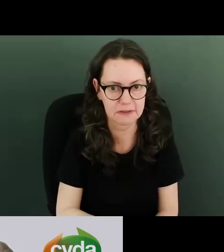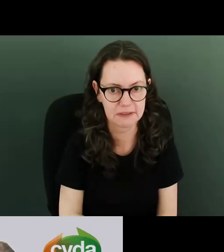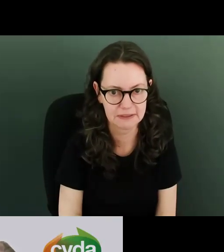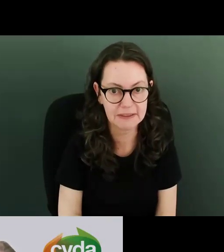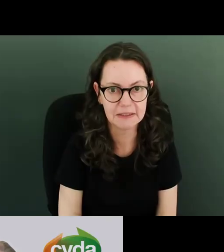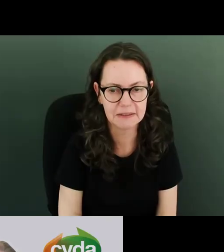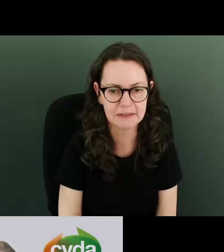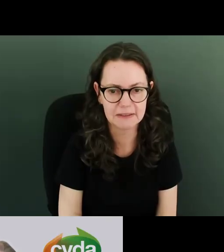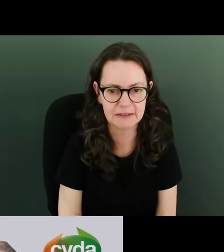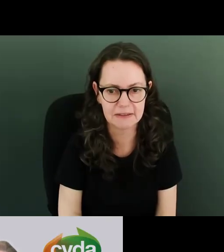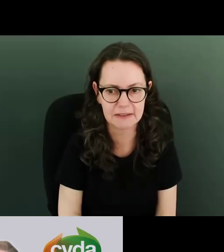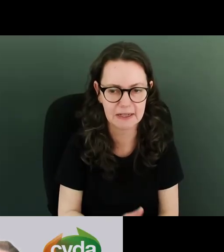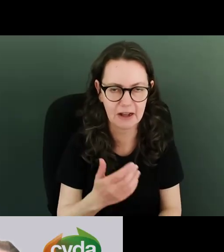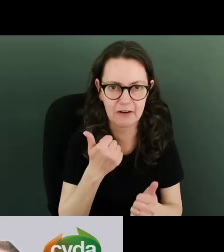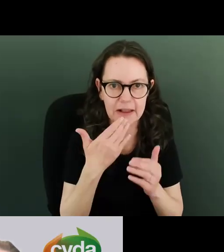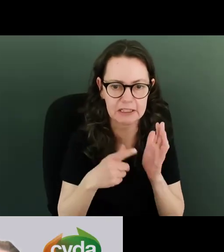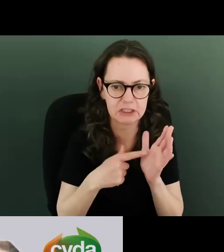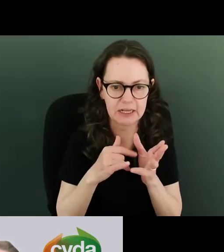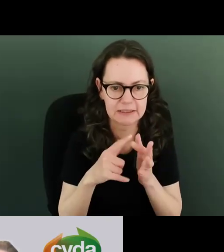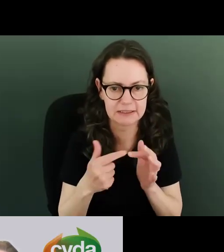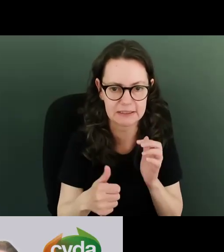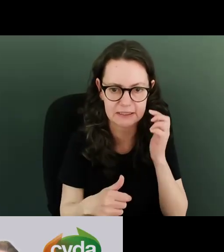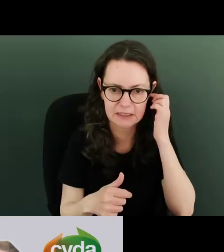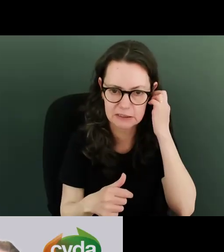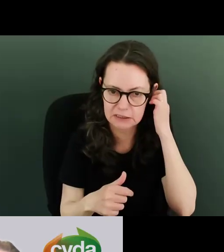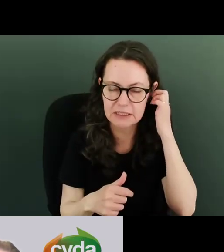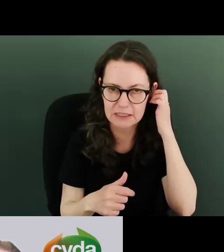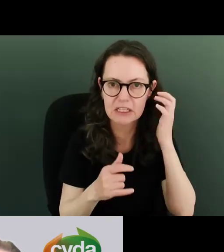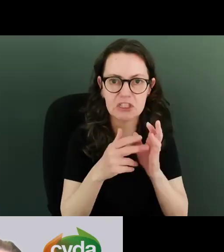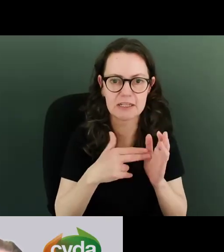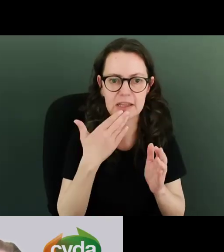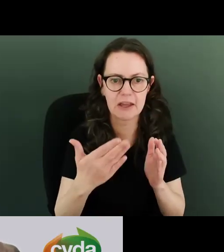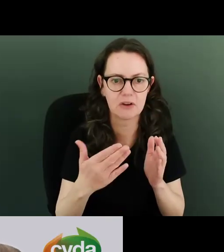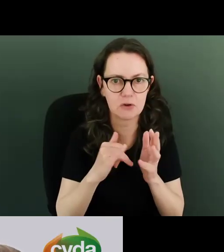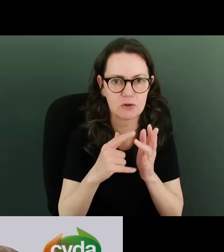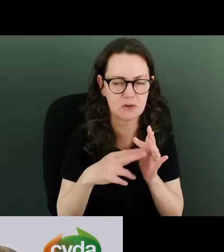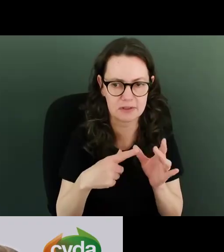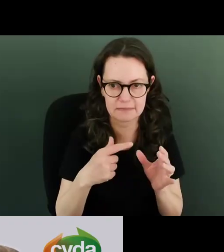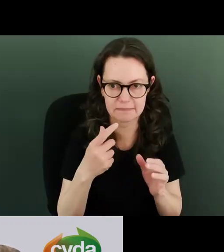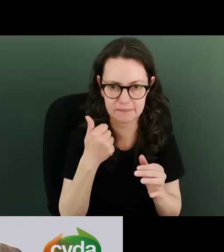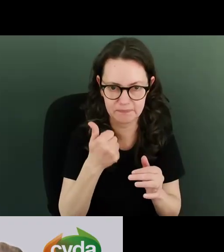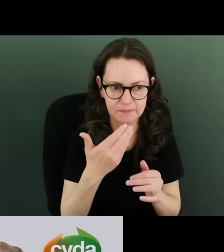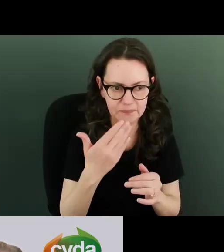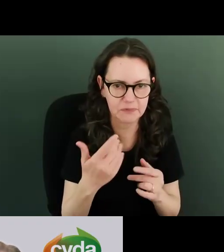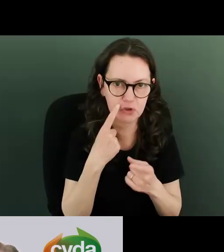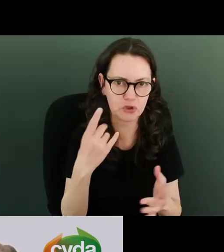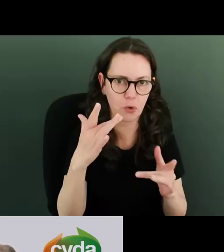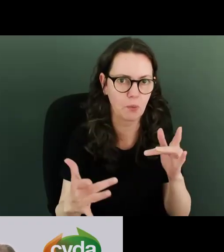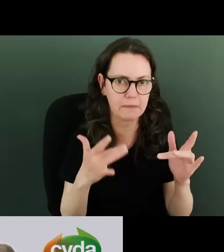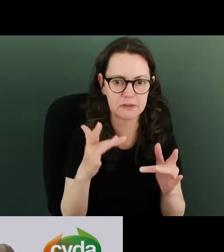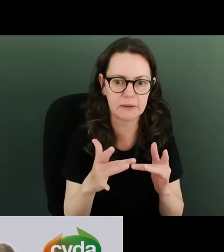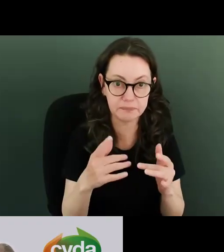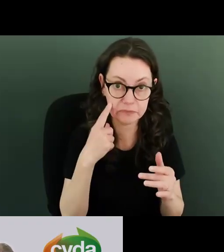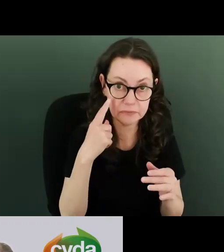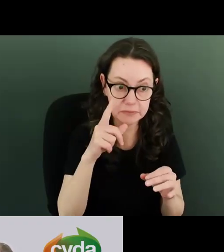during the session. Back to you, Jace. Jason speaking. Thank you so much, Sonia. And I can see there's